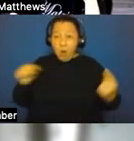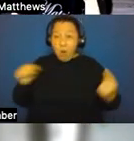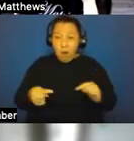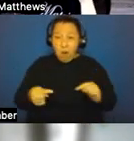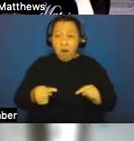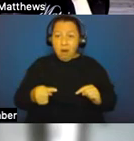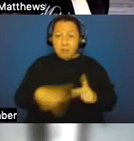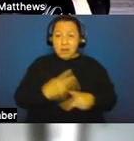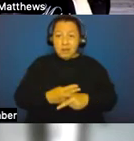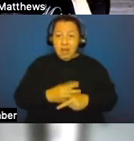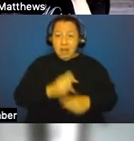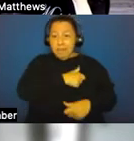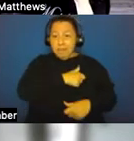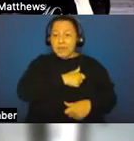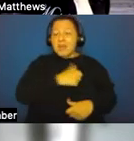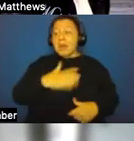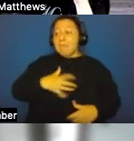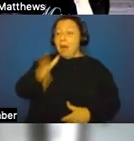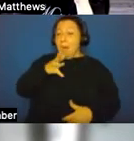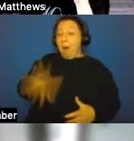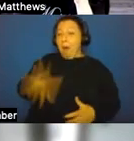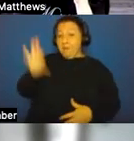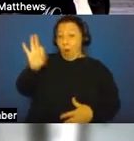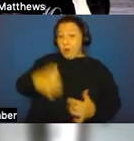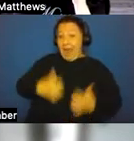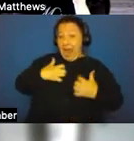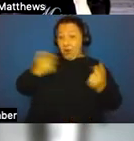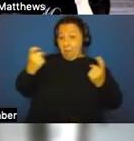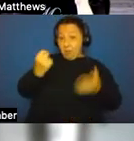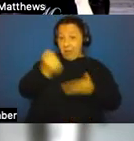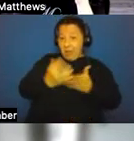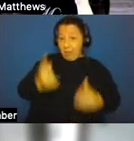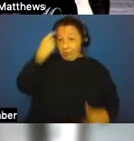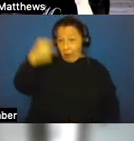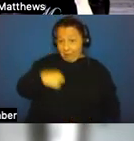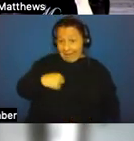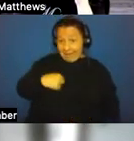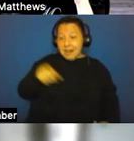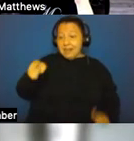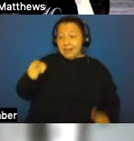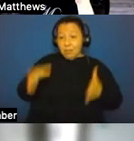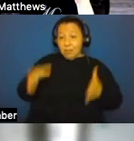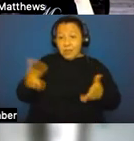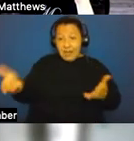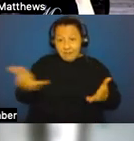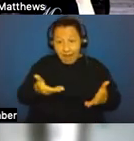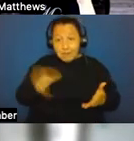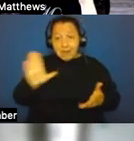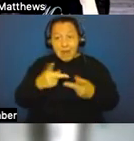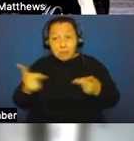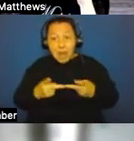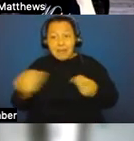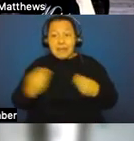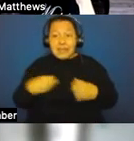for me. But that anger management therapist invited me into their space and gave me tea and had pretty pictures on